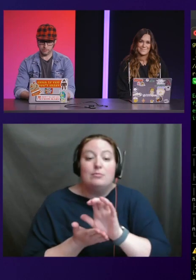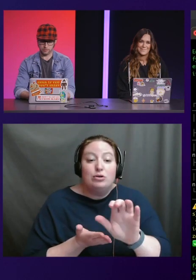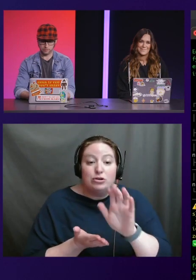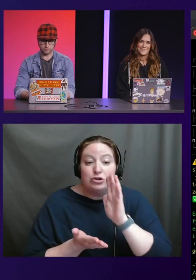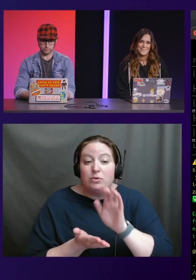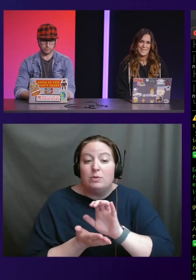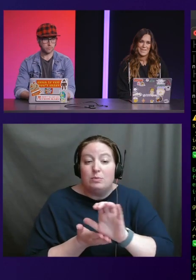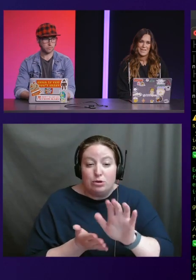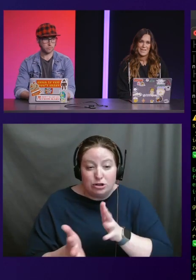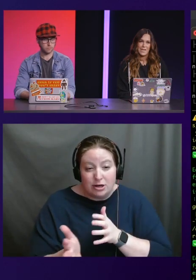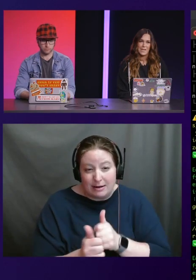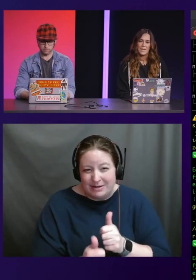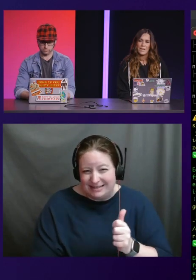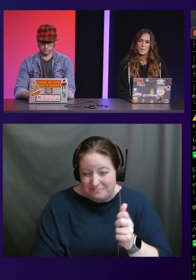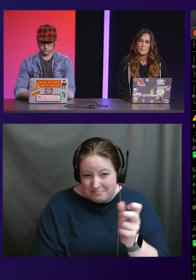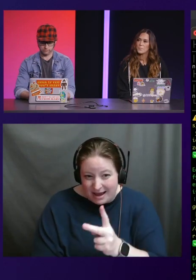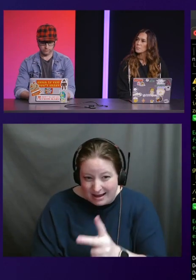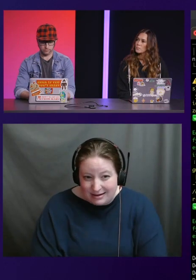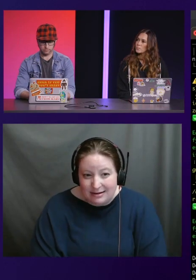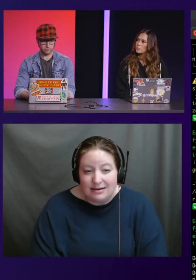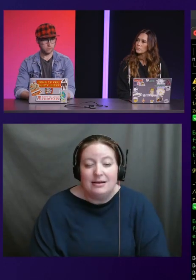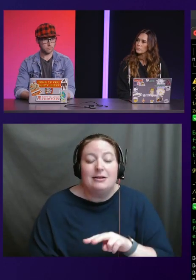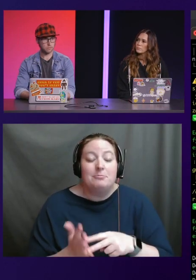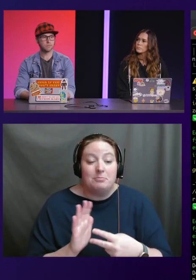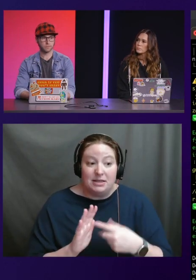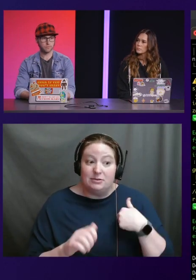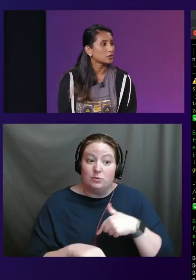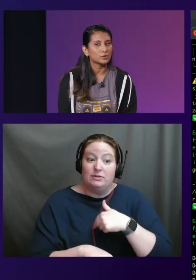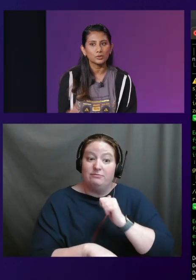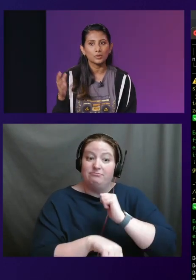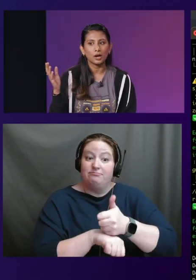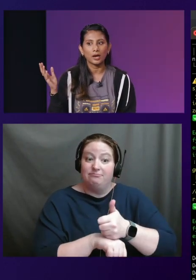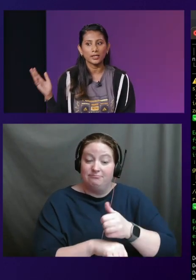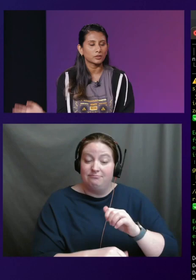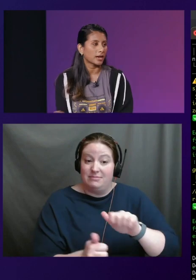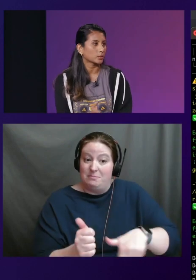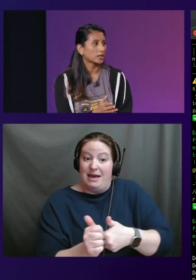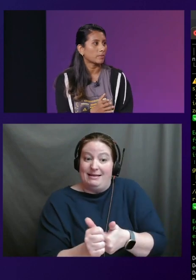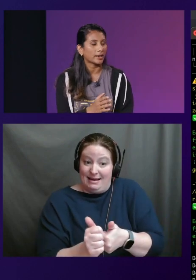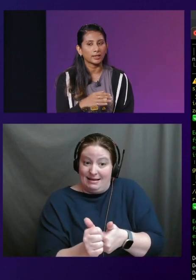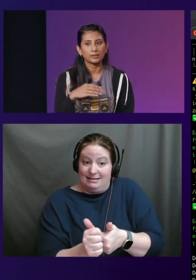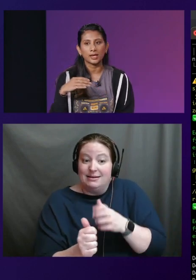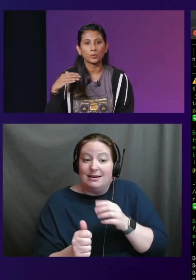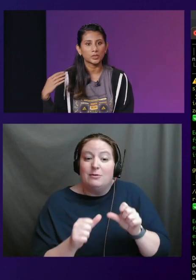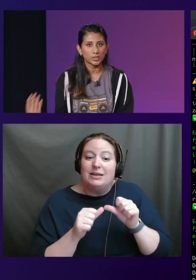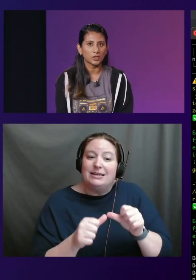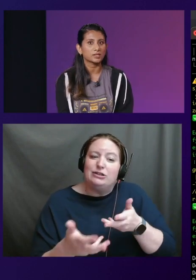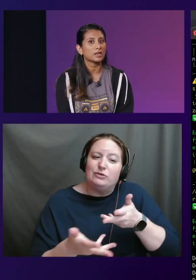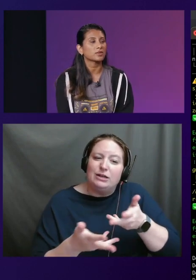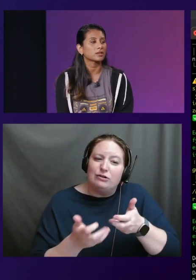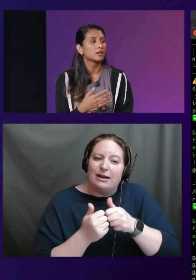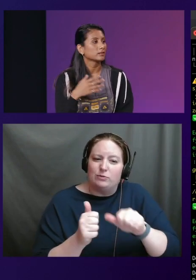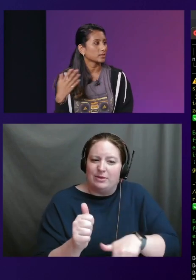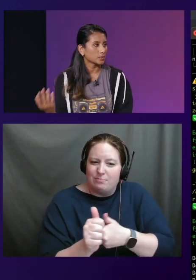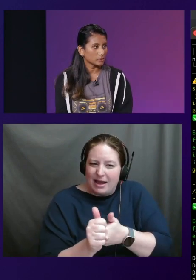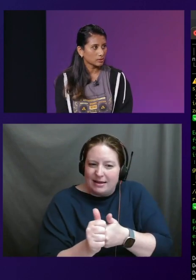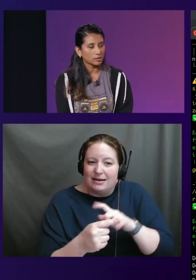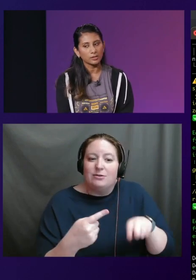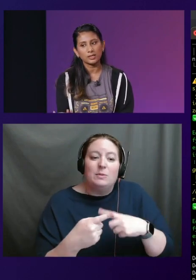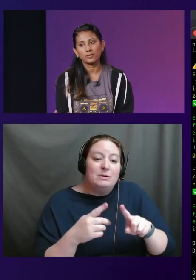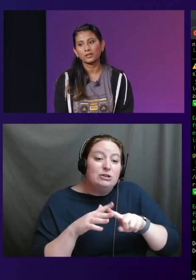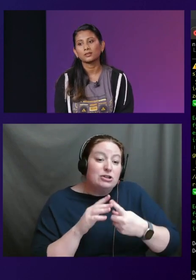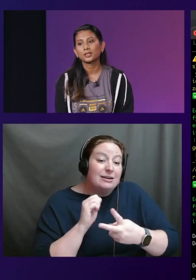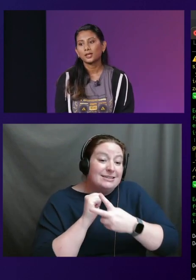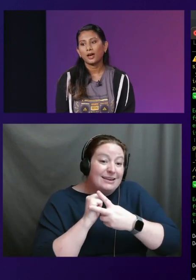back. And that means we have provisioned our backend, and we can continue to interact with that backend. And once we start saving, things will